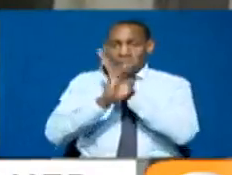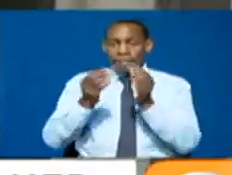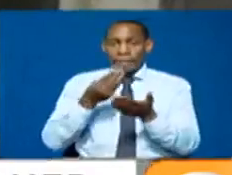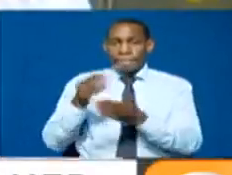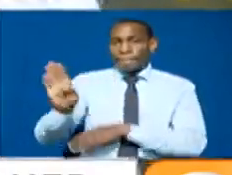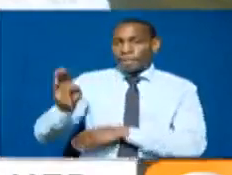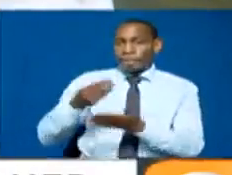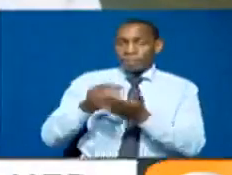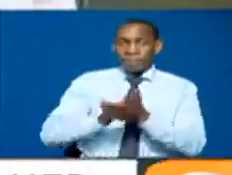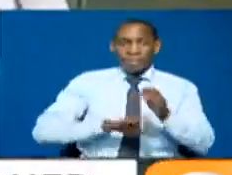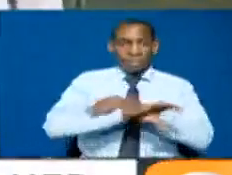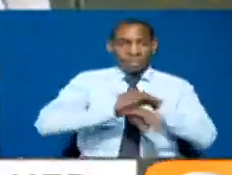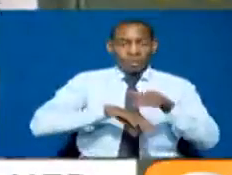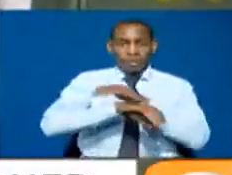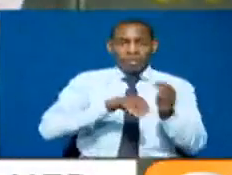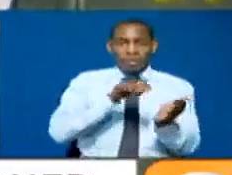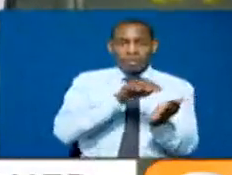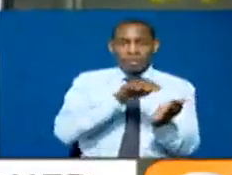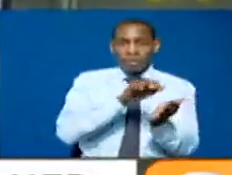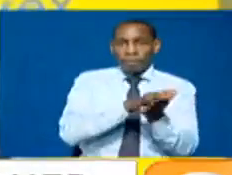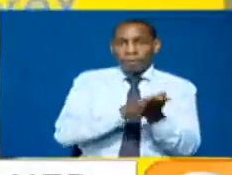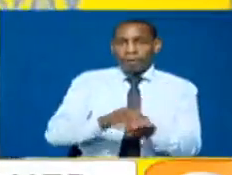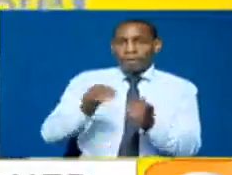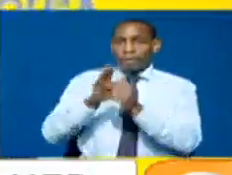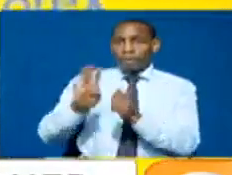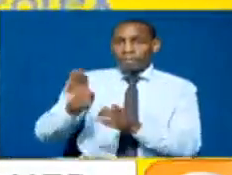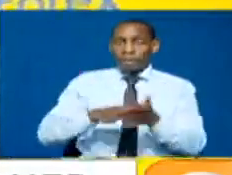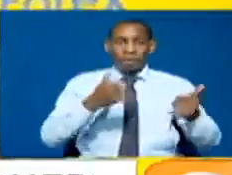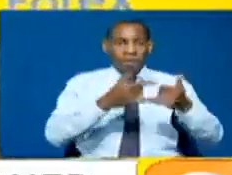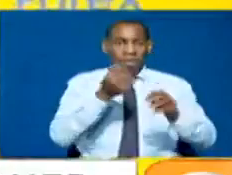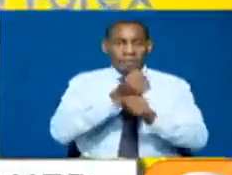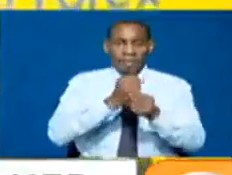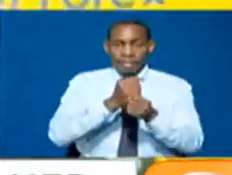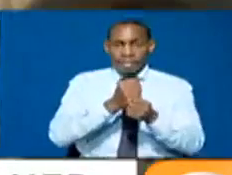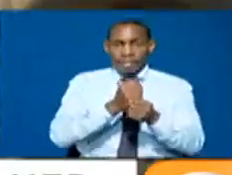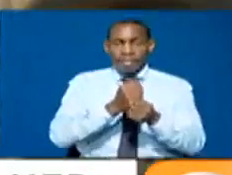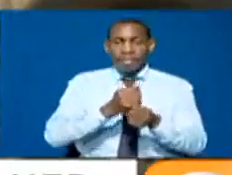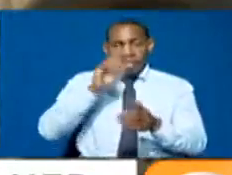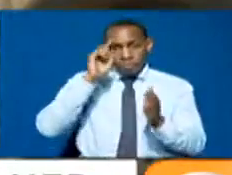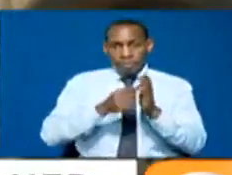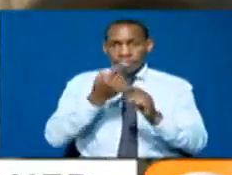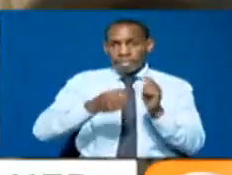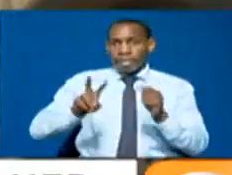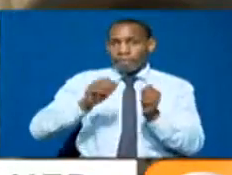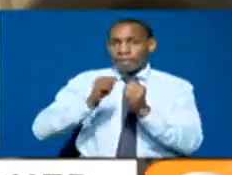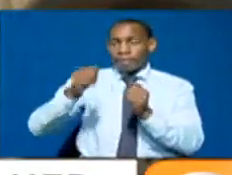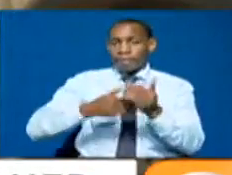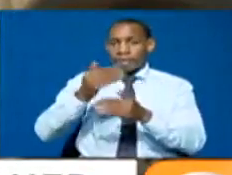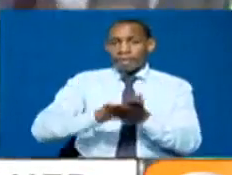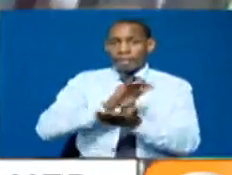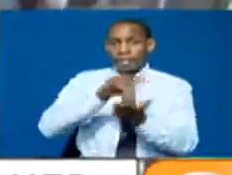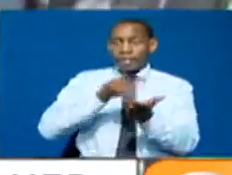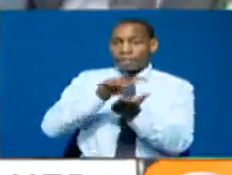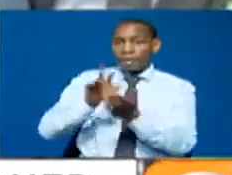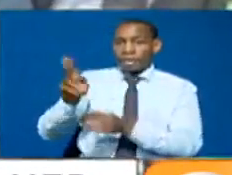shillings siphoned from the bank. A 14 billion shilling hole created by the loophole was discovered in 2015 after the Central Bank